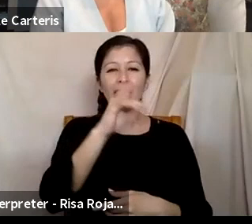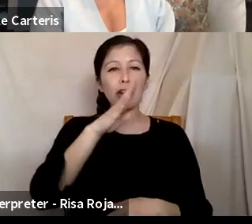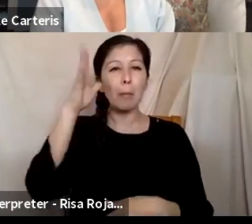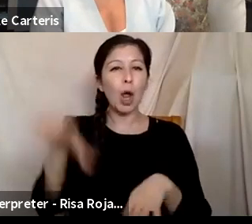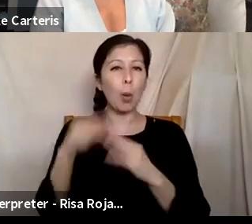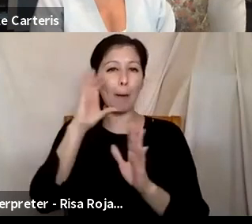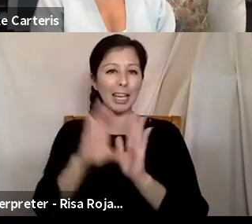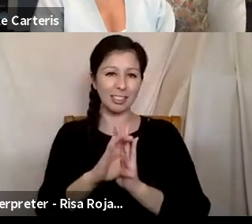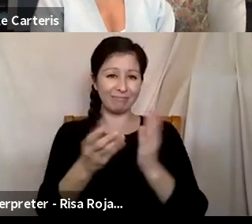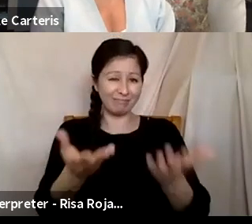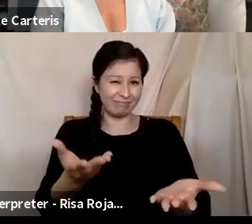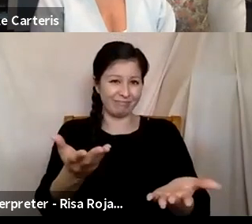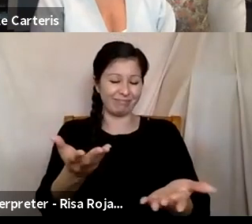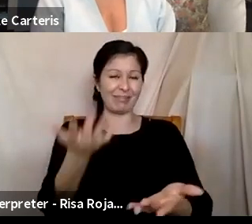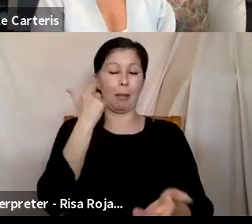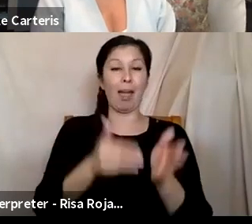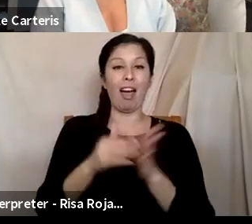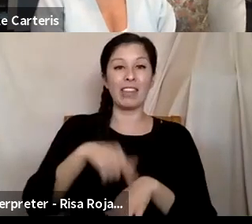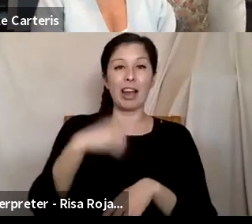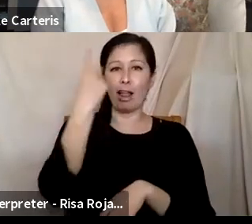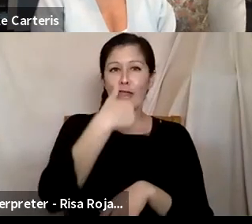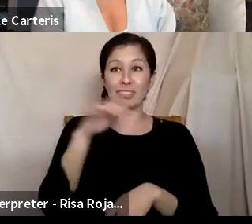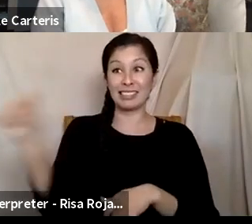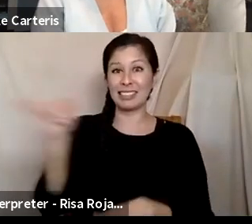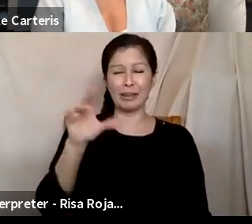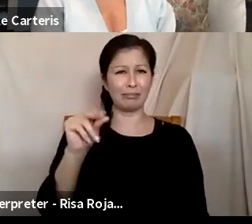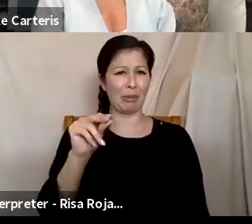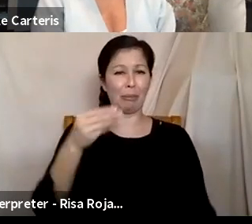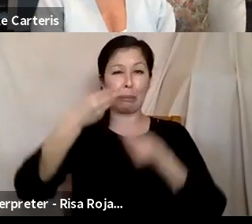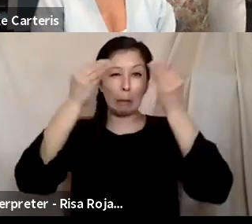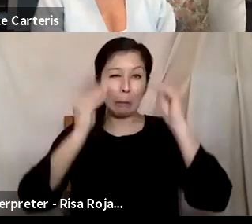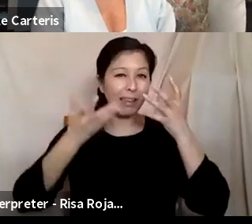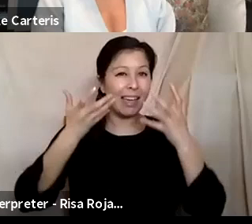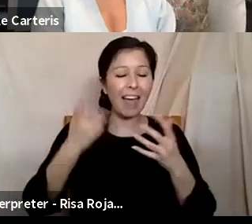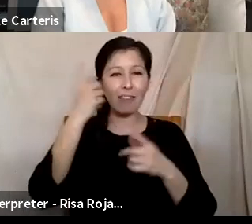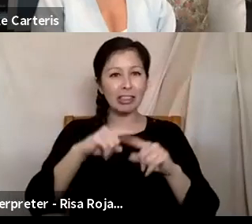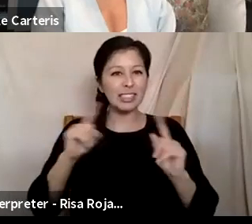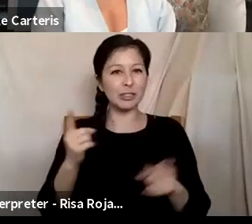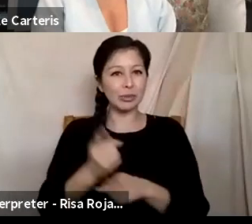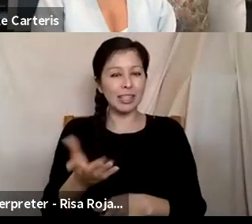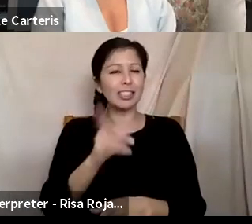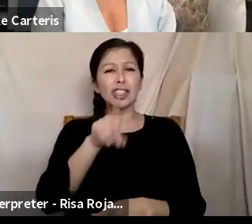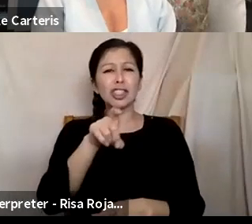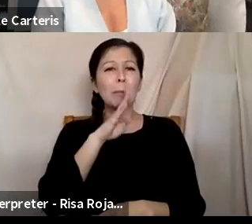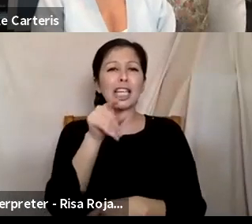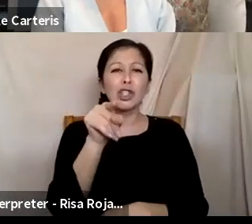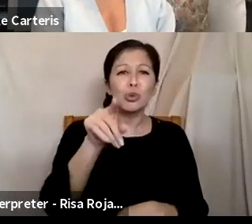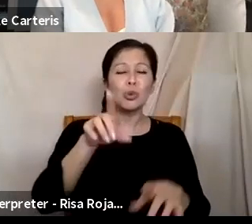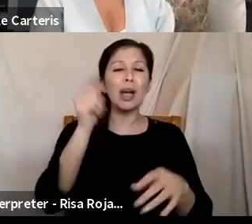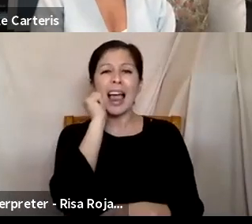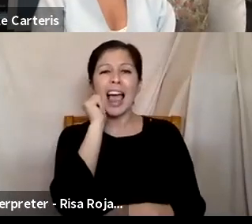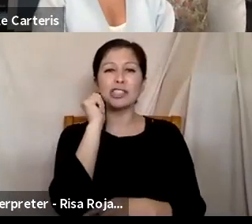wedding picture because often they look nothing like that. And it should just be you on a casual